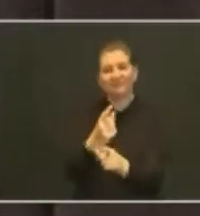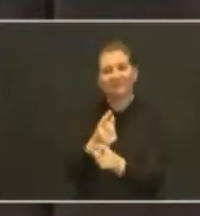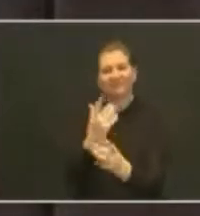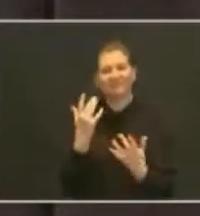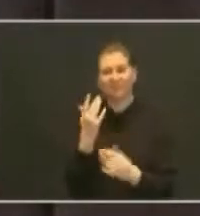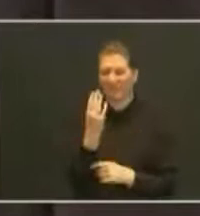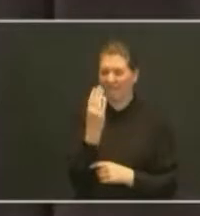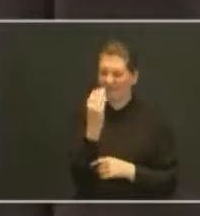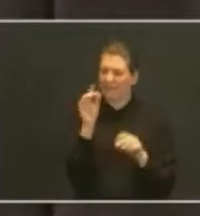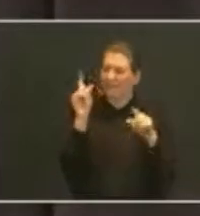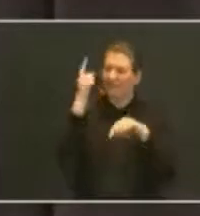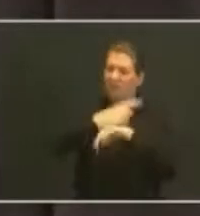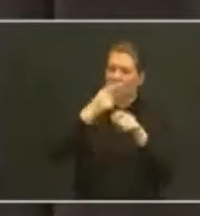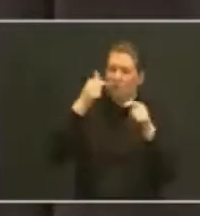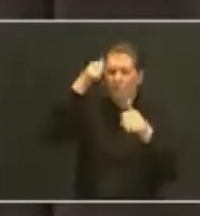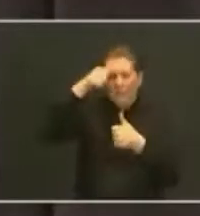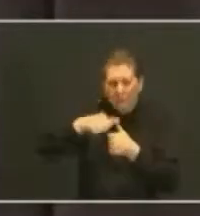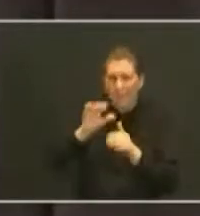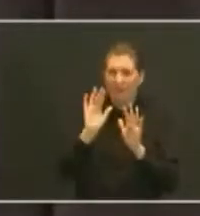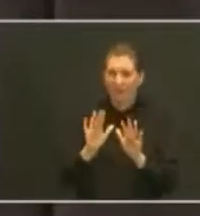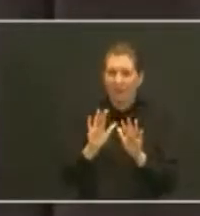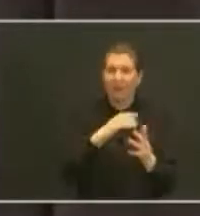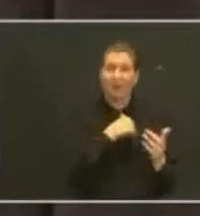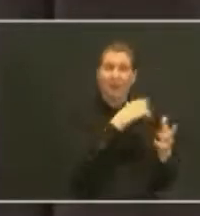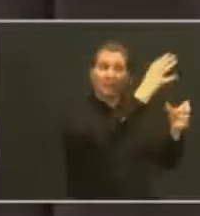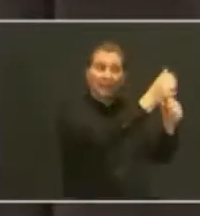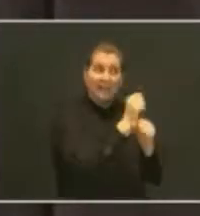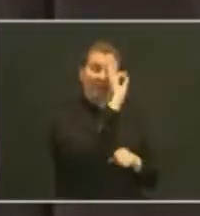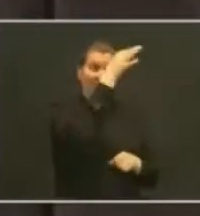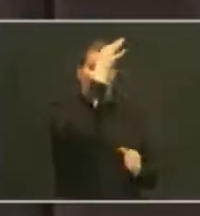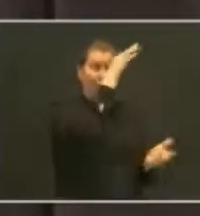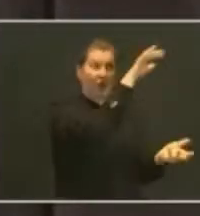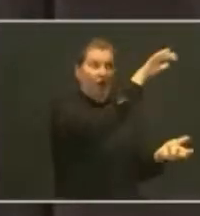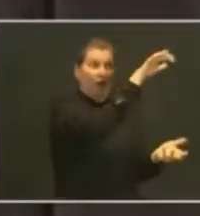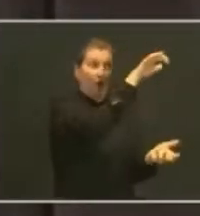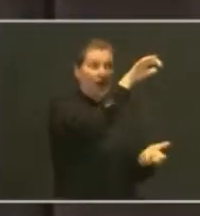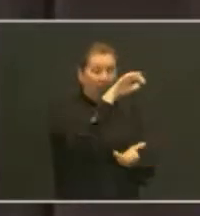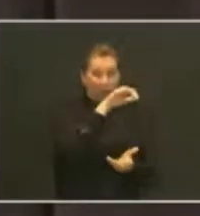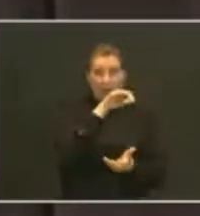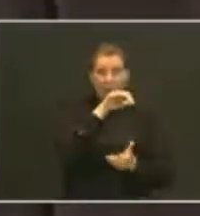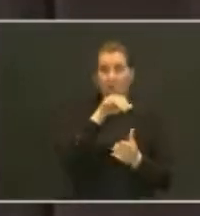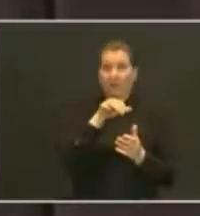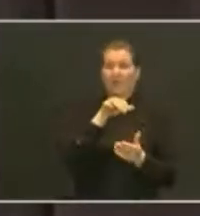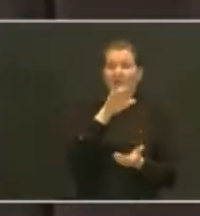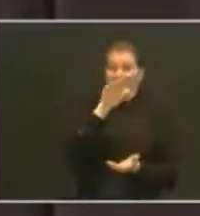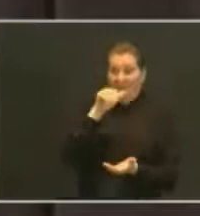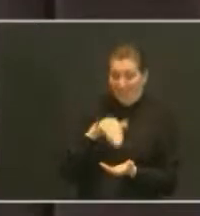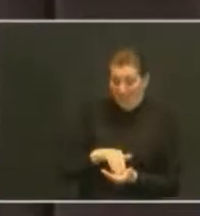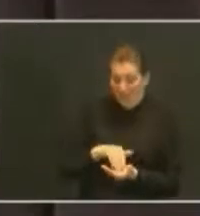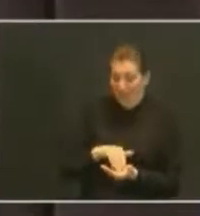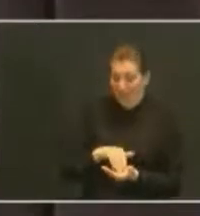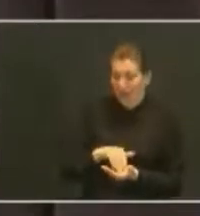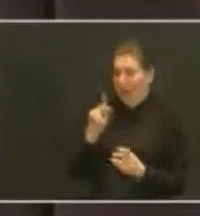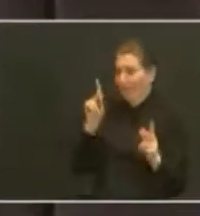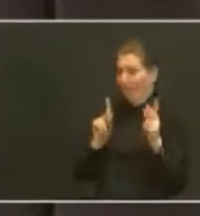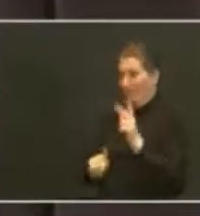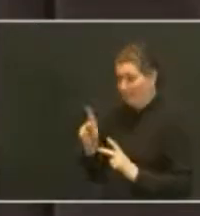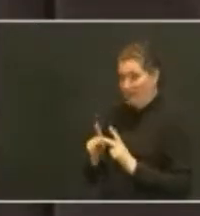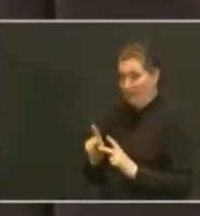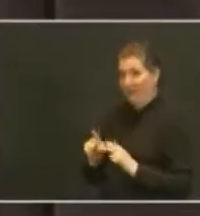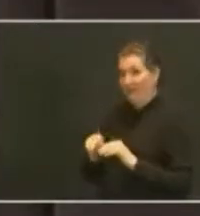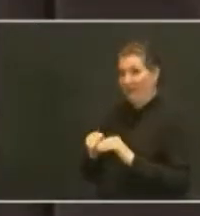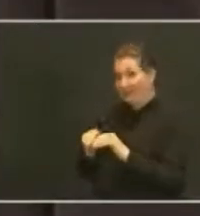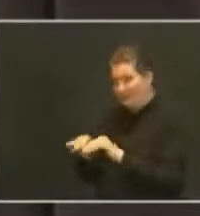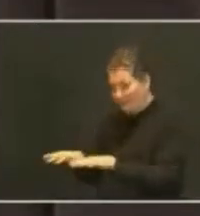14 days included us receiving the vaccine at a central site after it's been ordered and shipped by